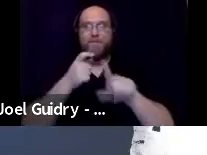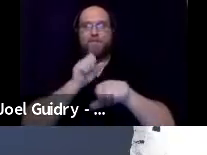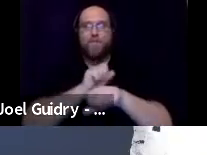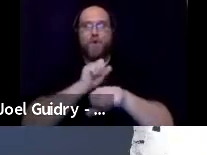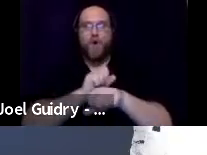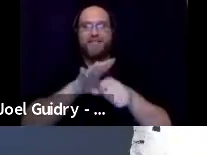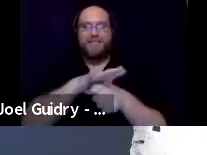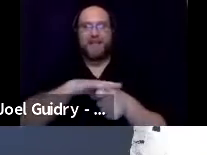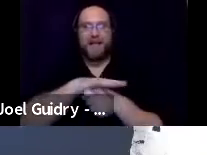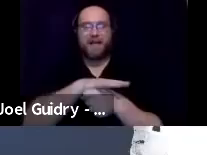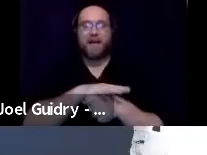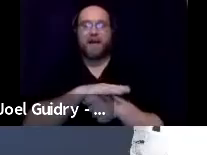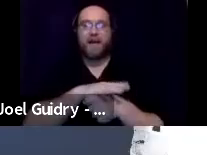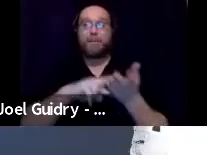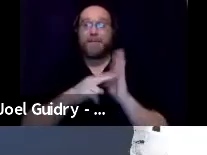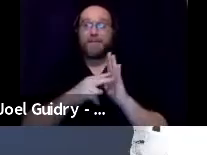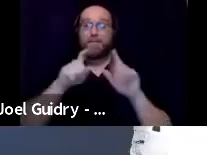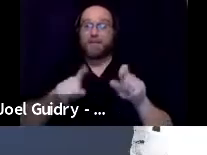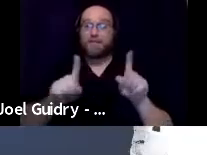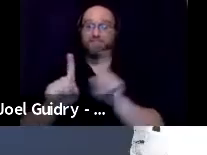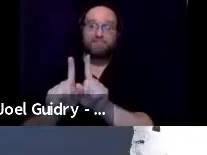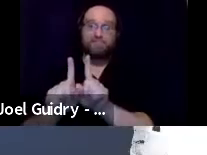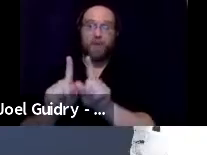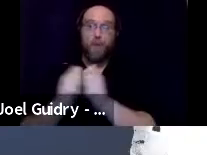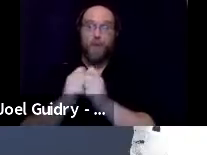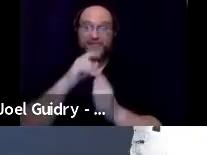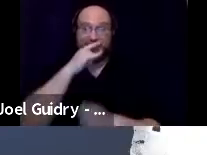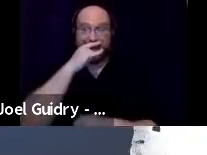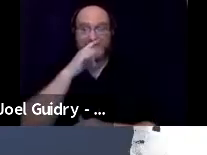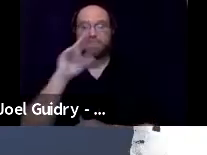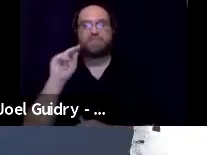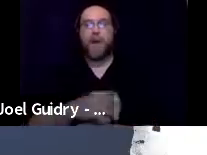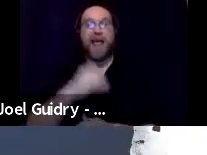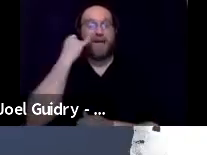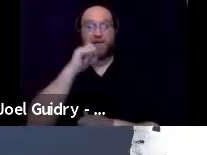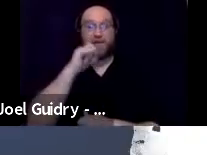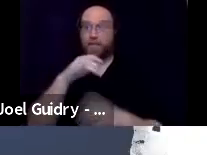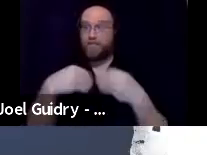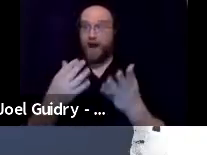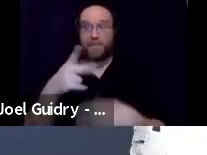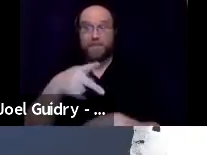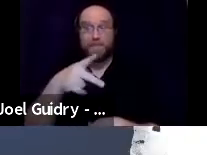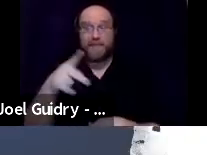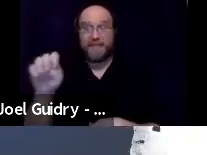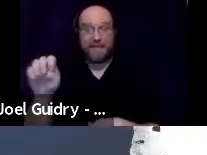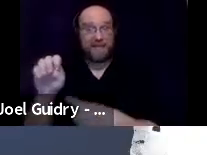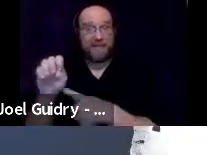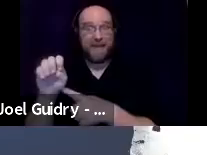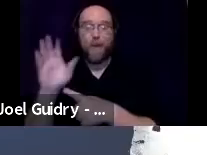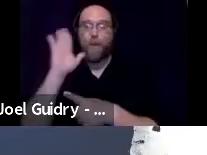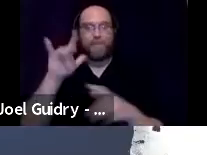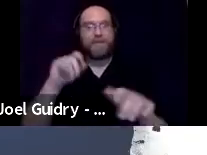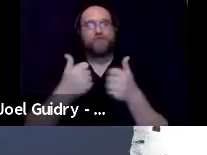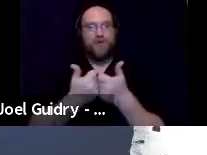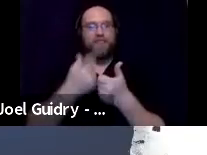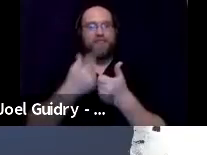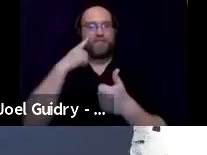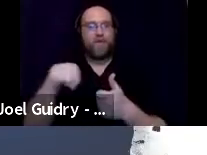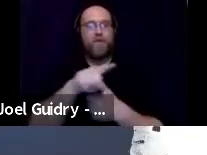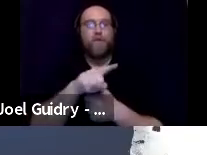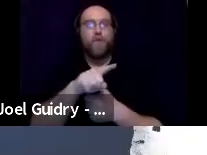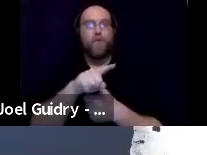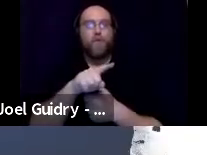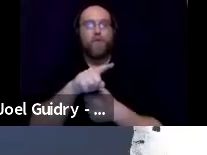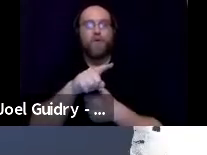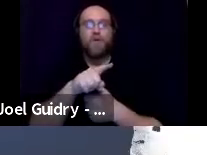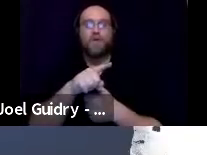there with kids. If they don't give you PPE, that's going to be a challenge for you to be able to necessarily do